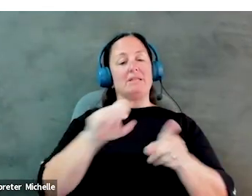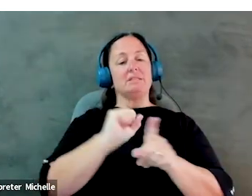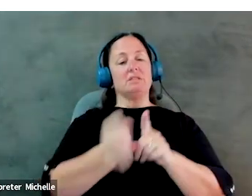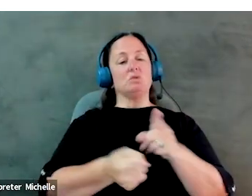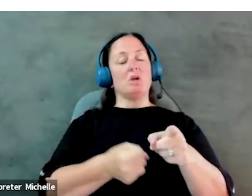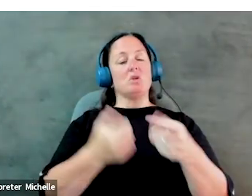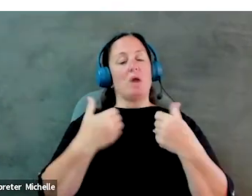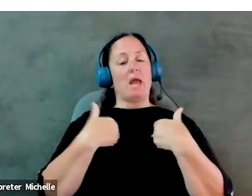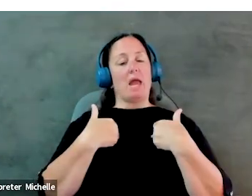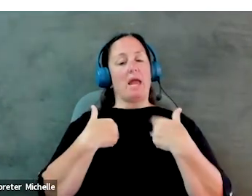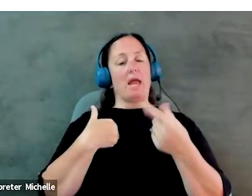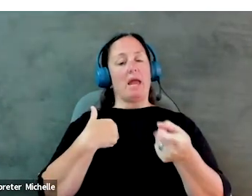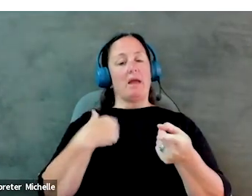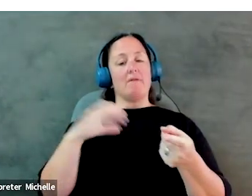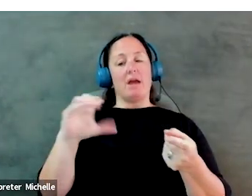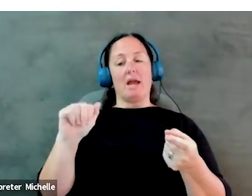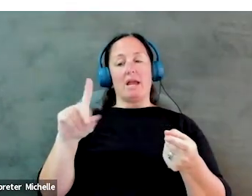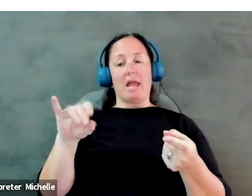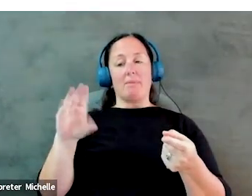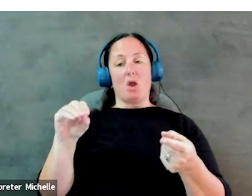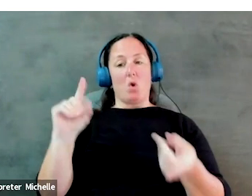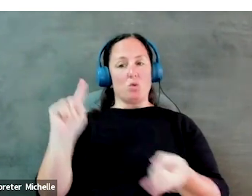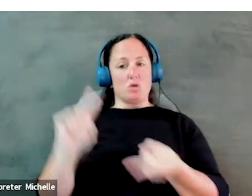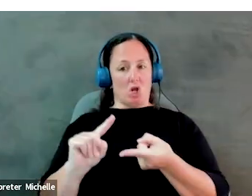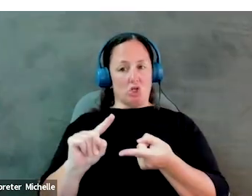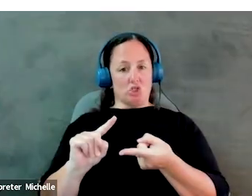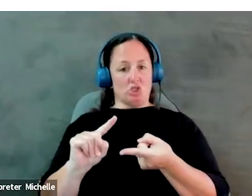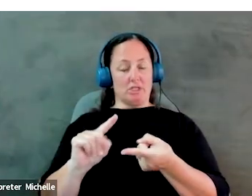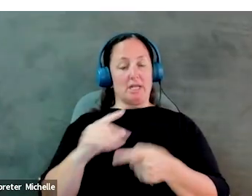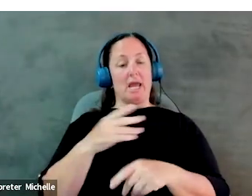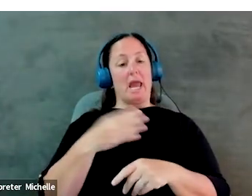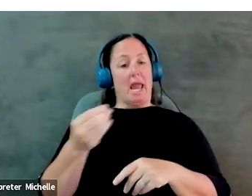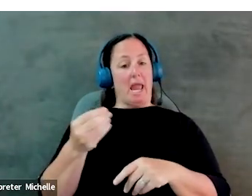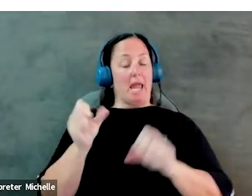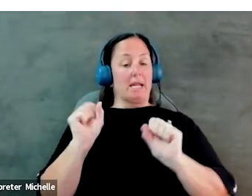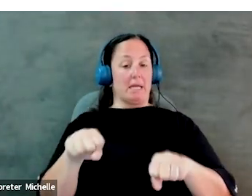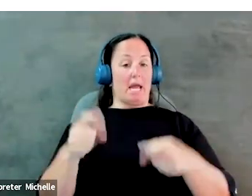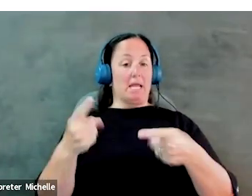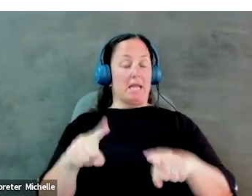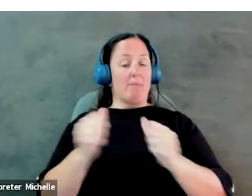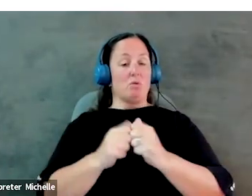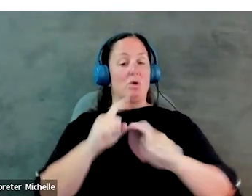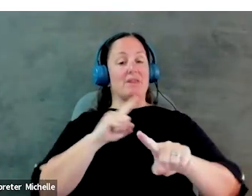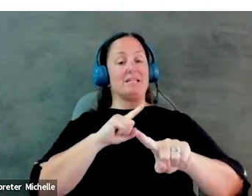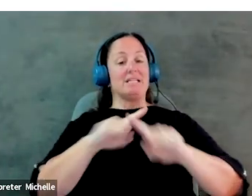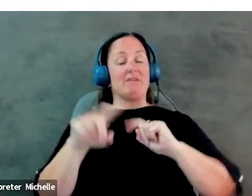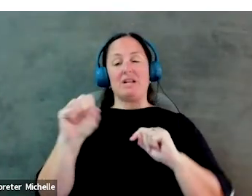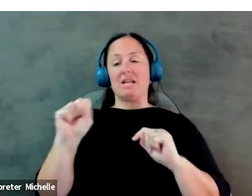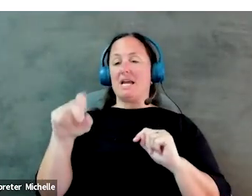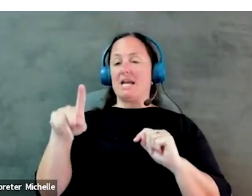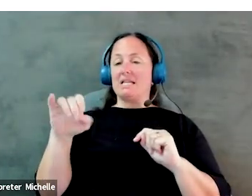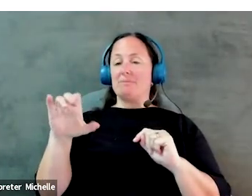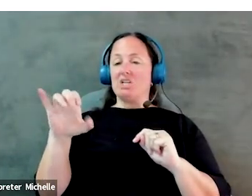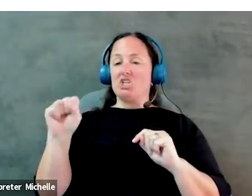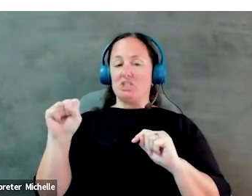in this case, we're having a cadmium reduction, and it could be done with different